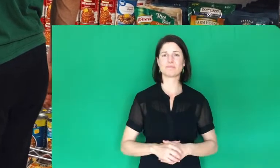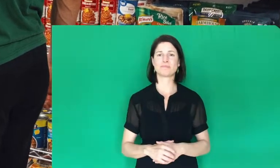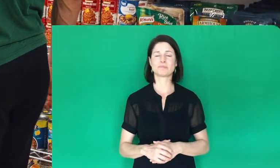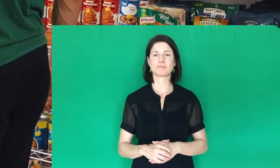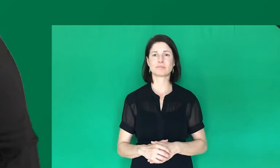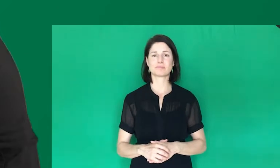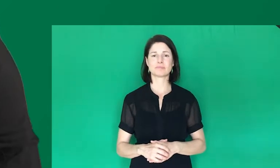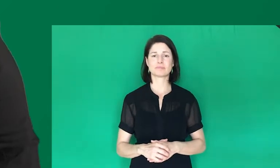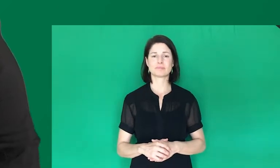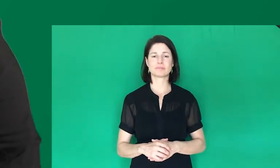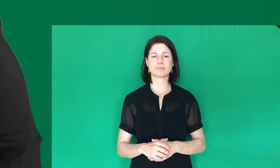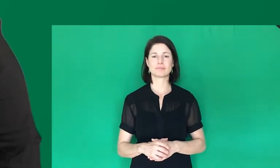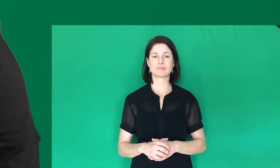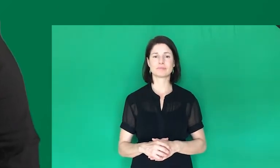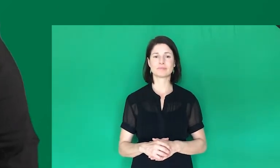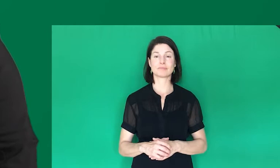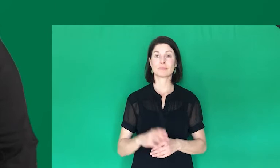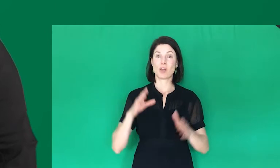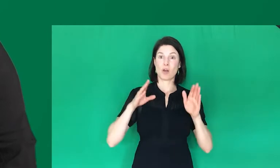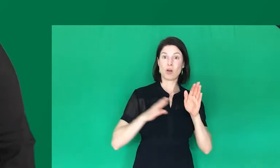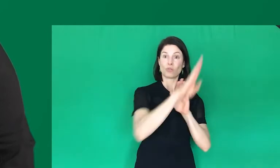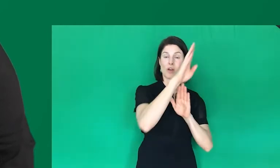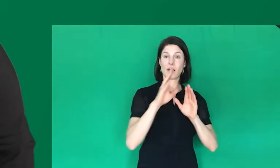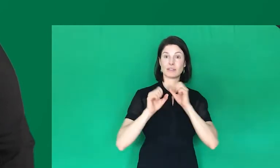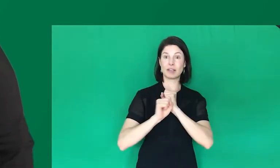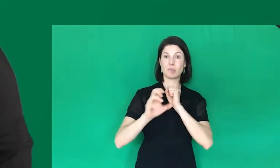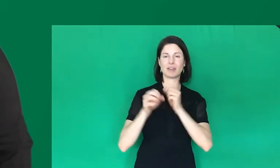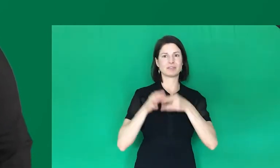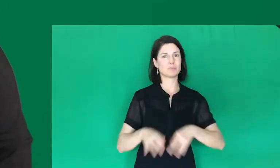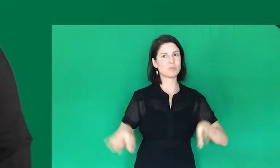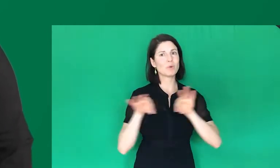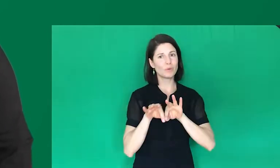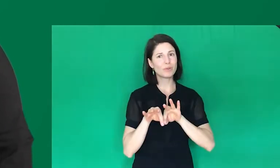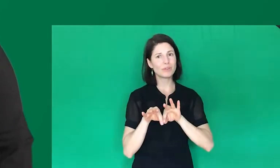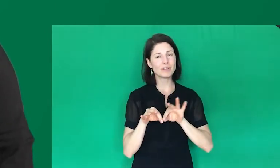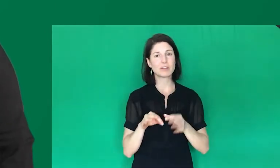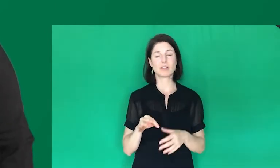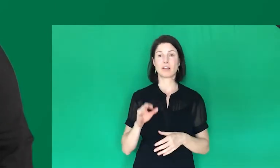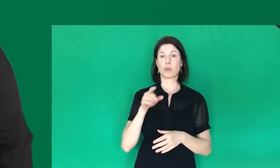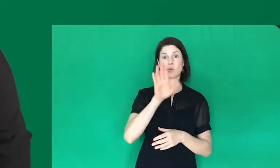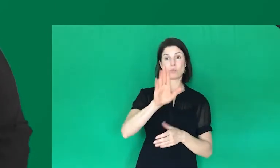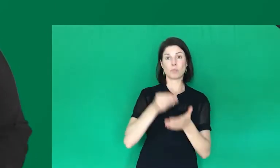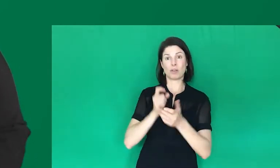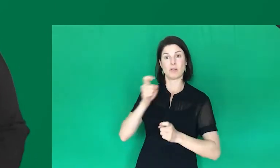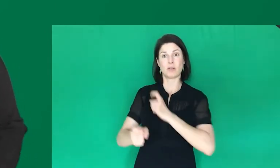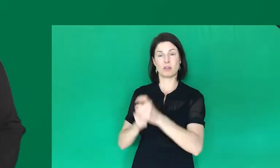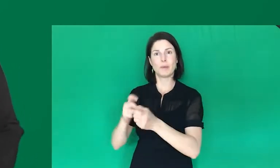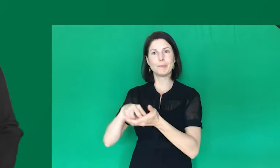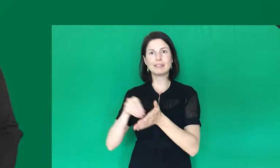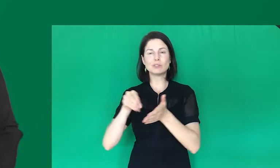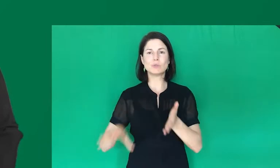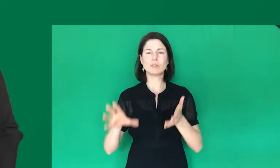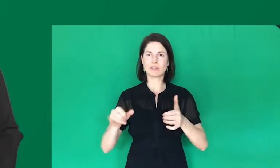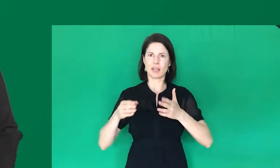of. That is why the On the Rise campaign is so important. Philanthropy has the power to help these students